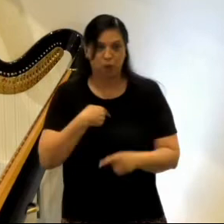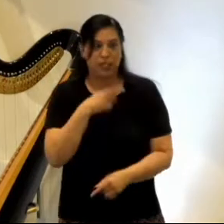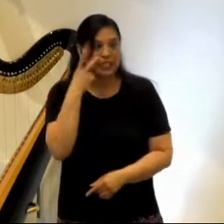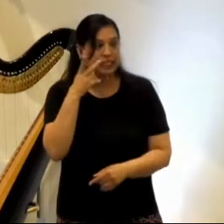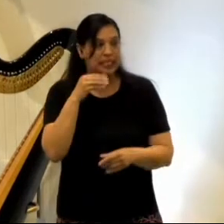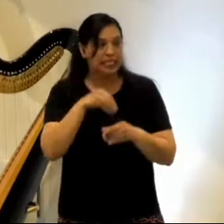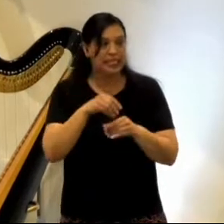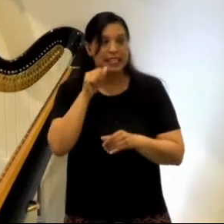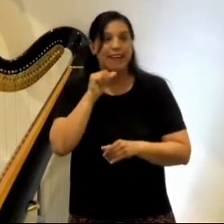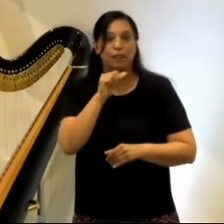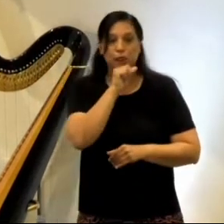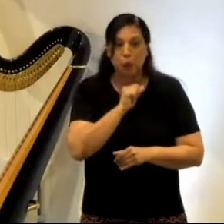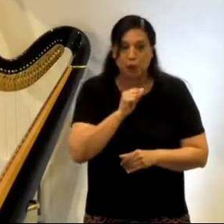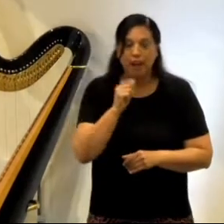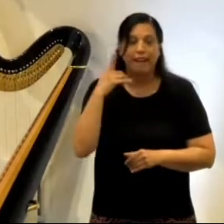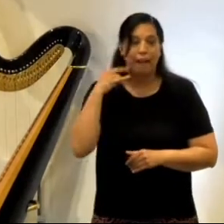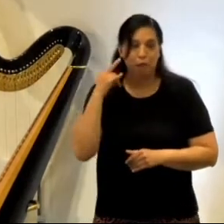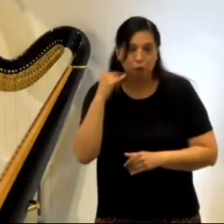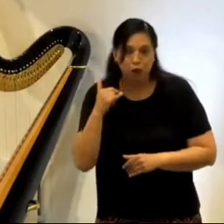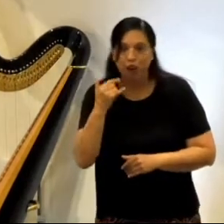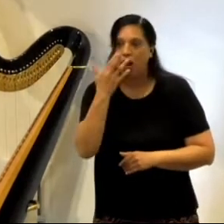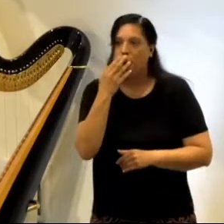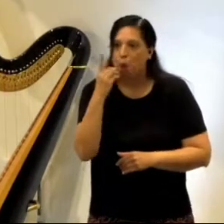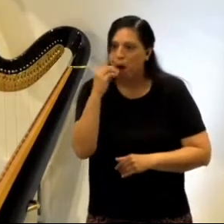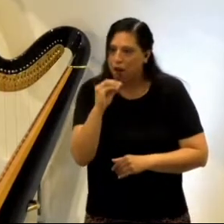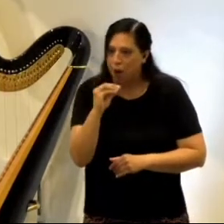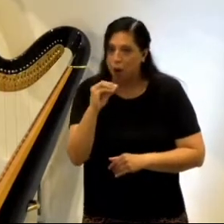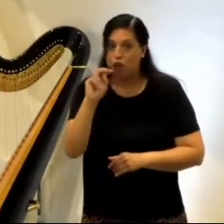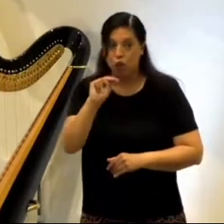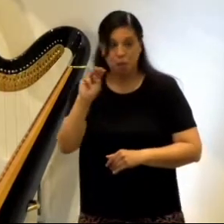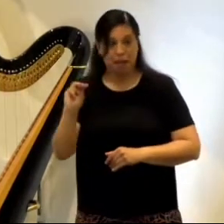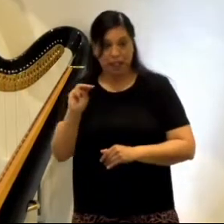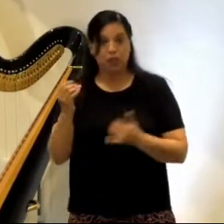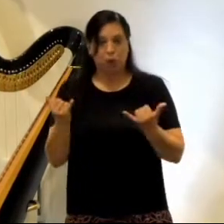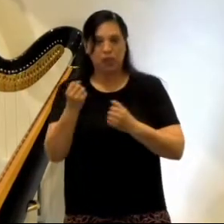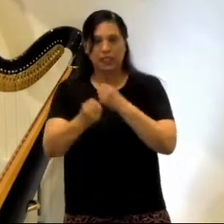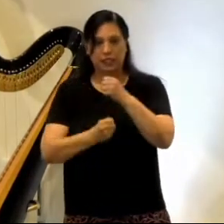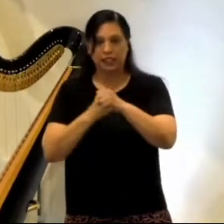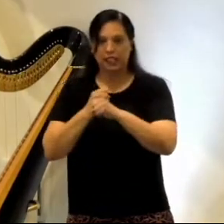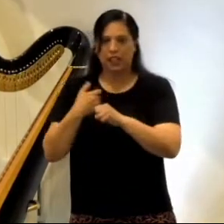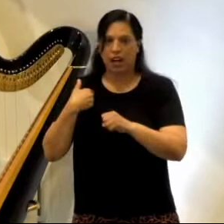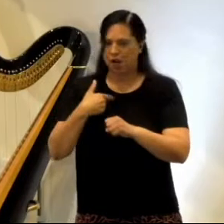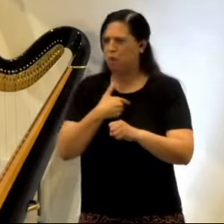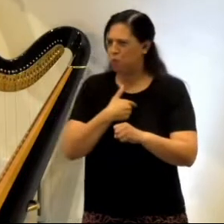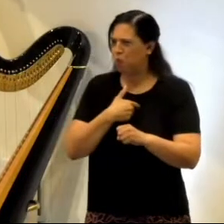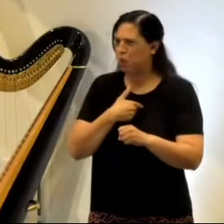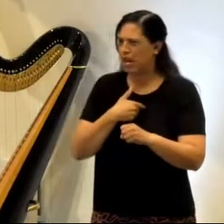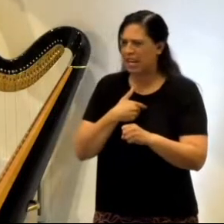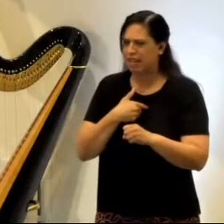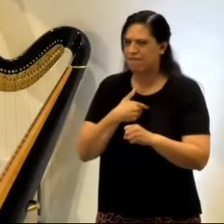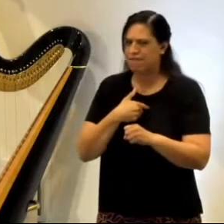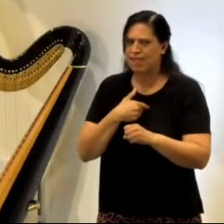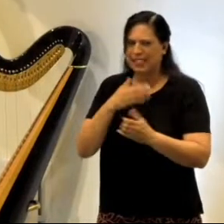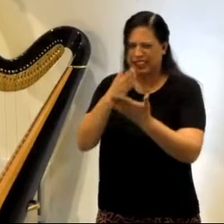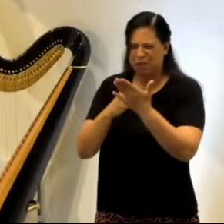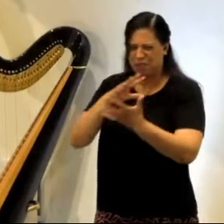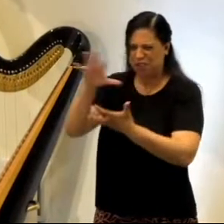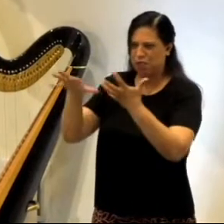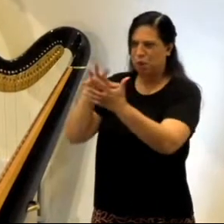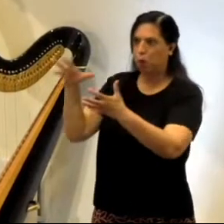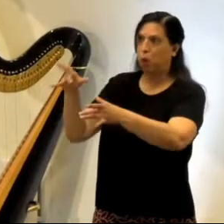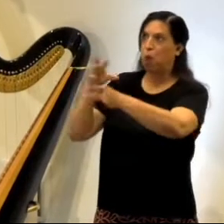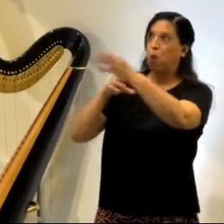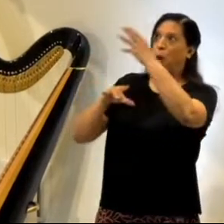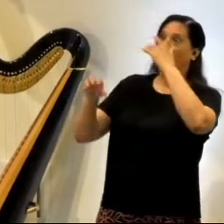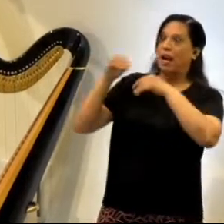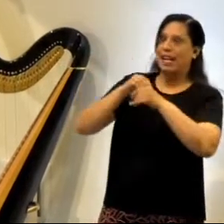and California and Colorado and New Mexico this year, and we're recipients of some of the smoke and the ash that comes into